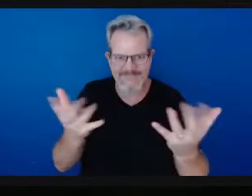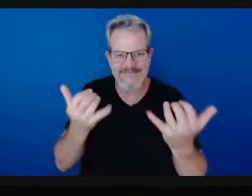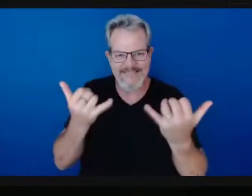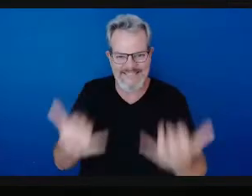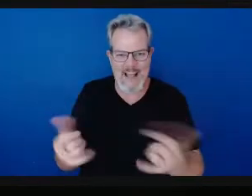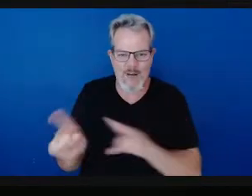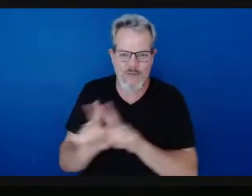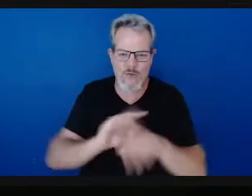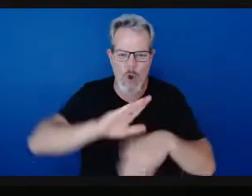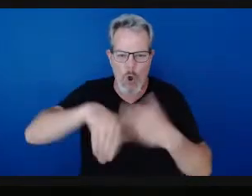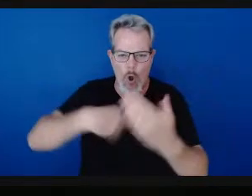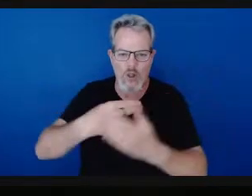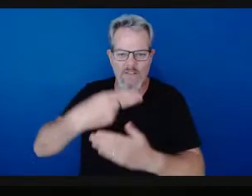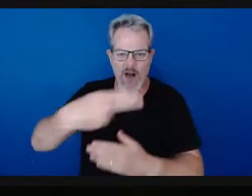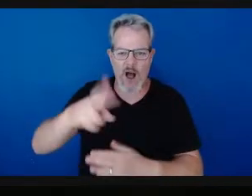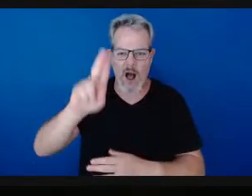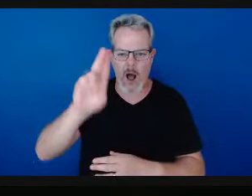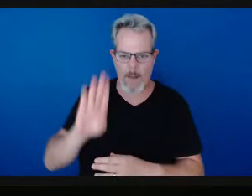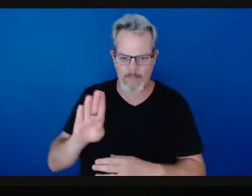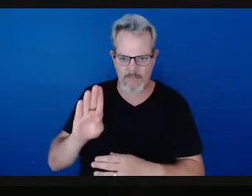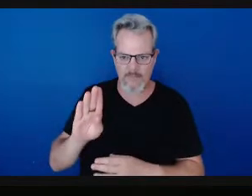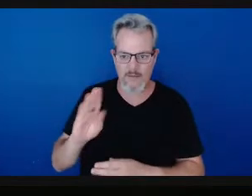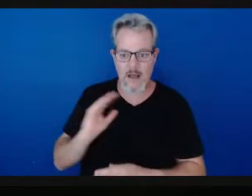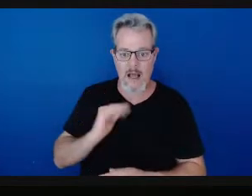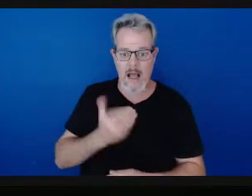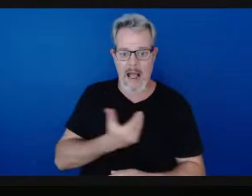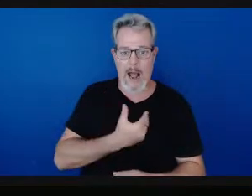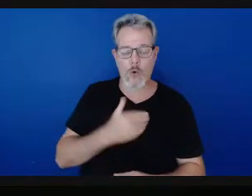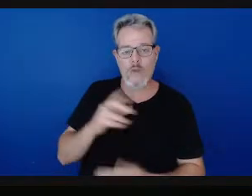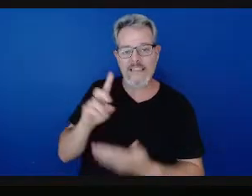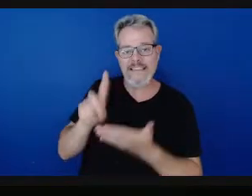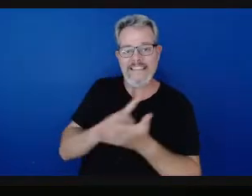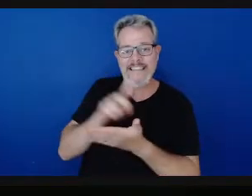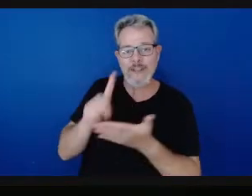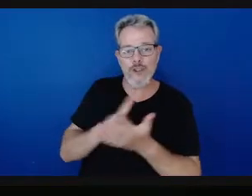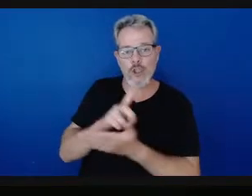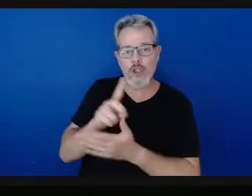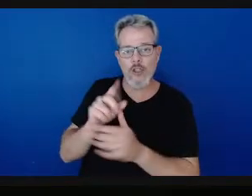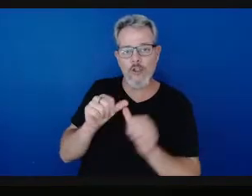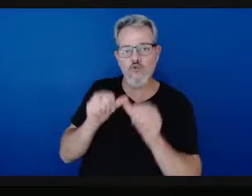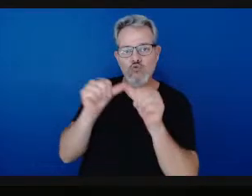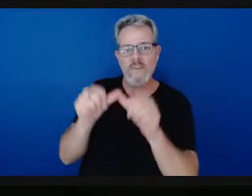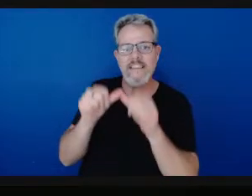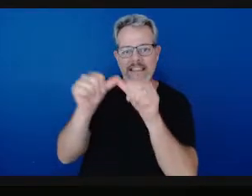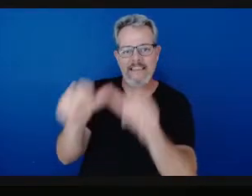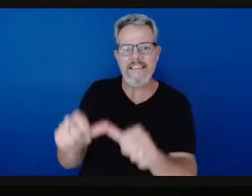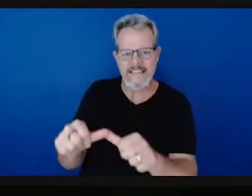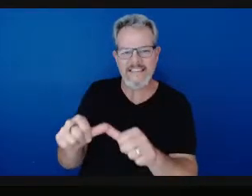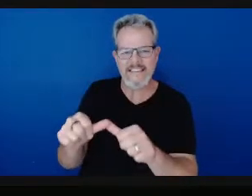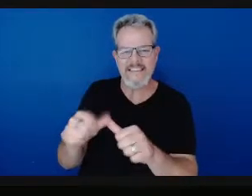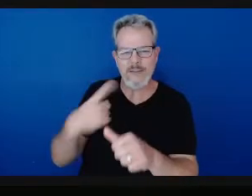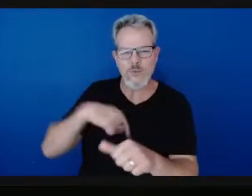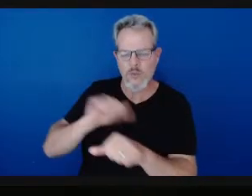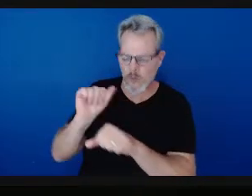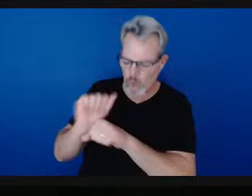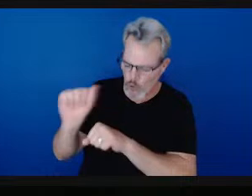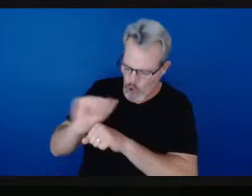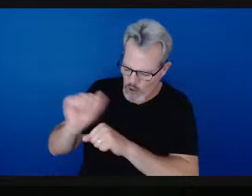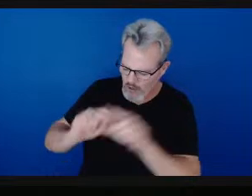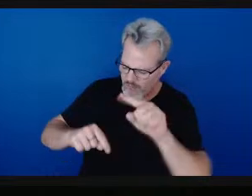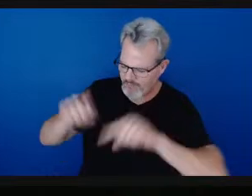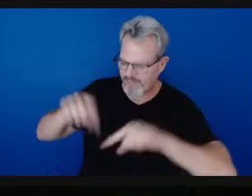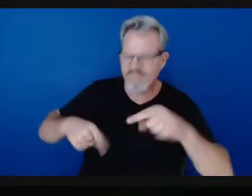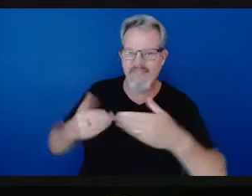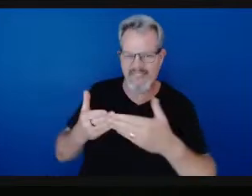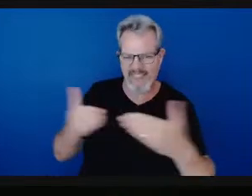and our digital resilience frameworks and program that we're working on. It's a whole bunch of different stuff, but